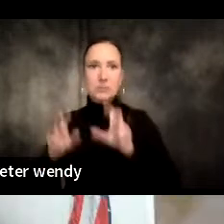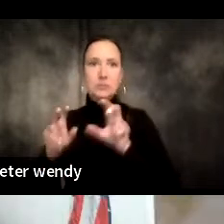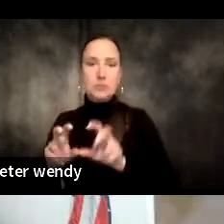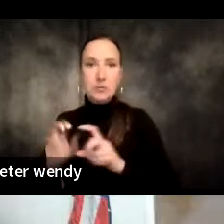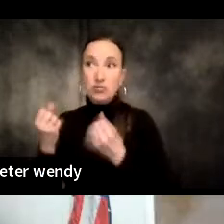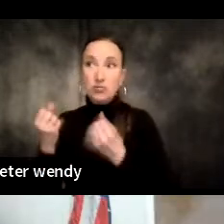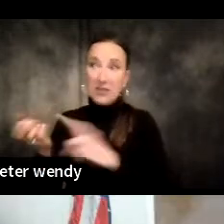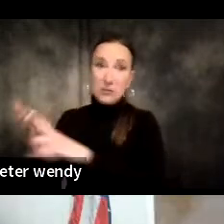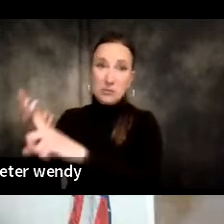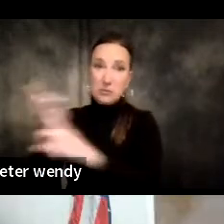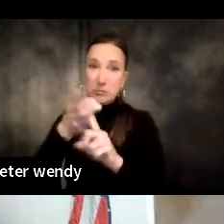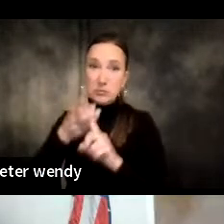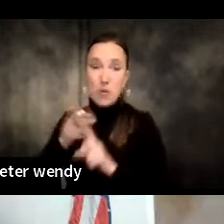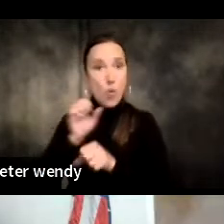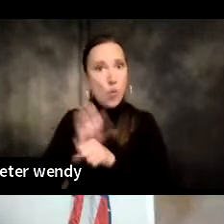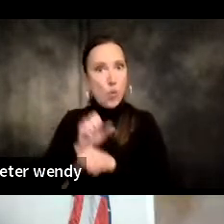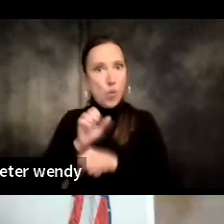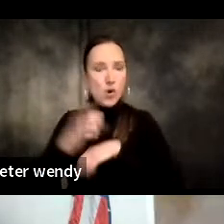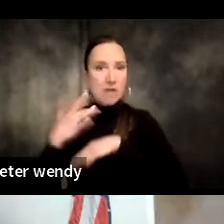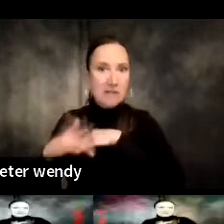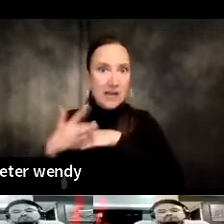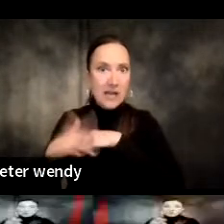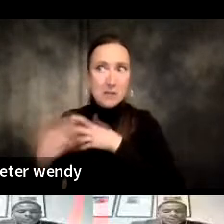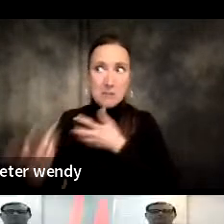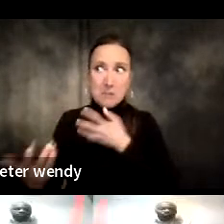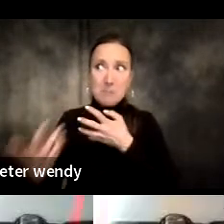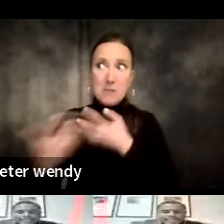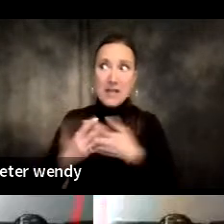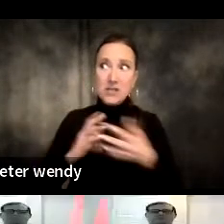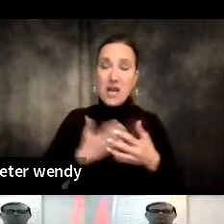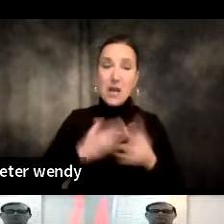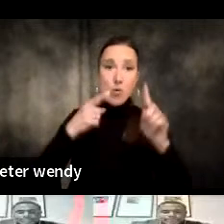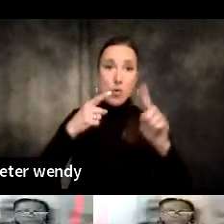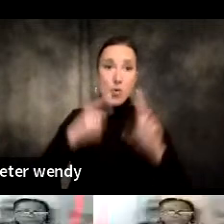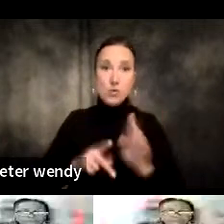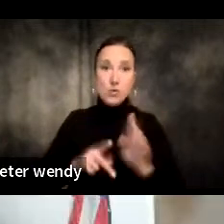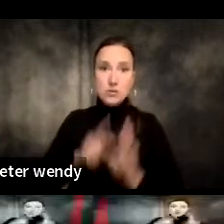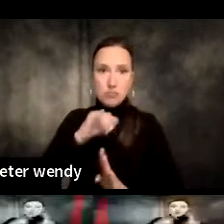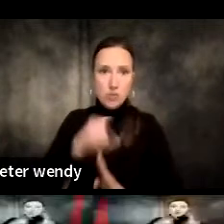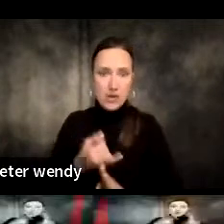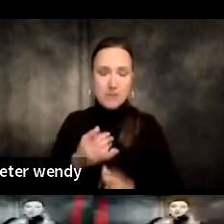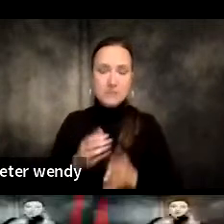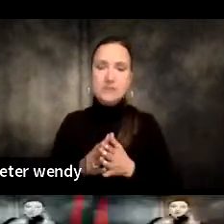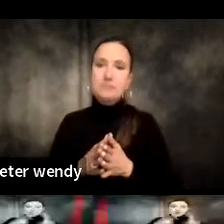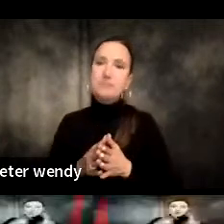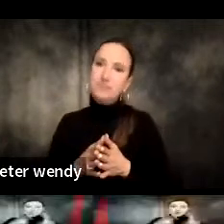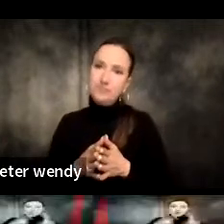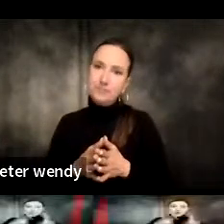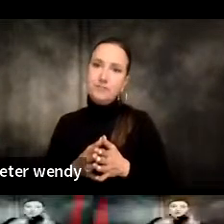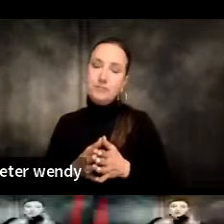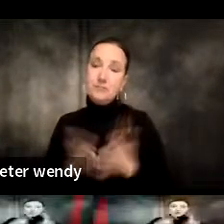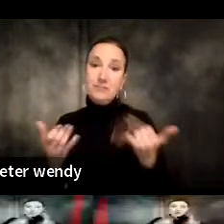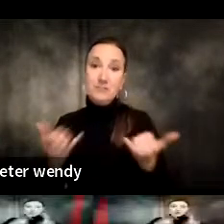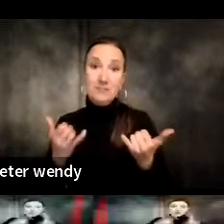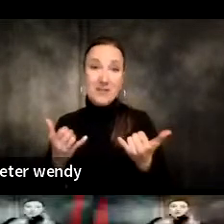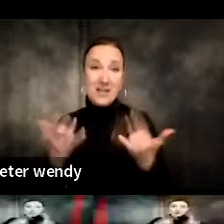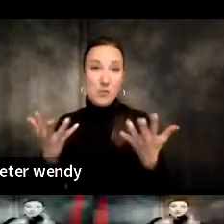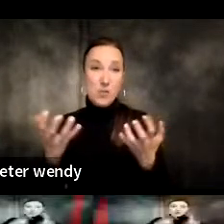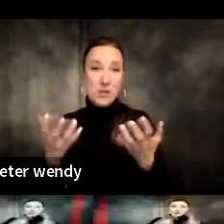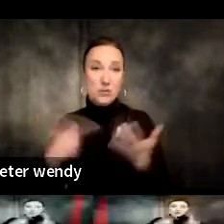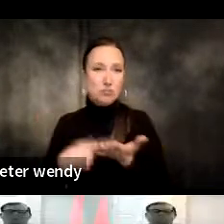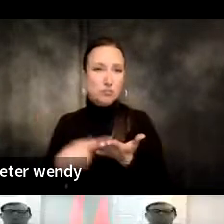a workforce necessary to realize the goals of many of these programs. And so now I just want to talk about a